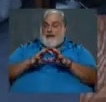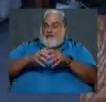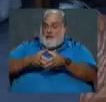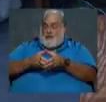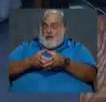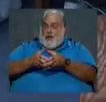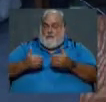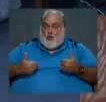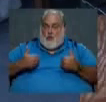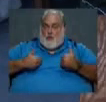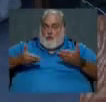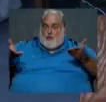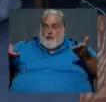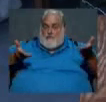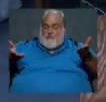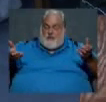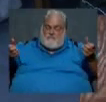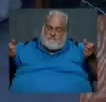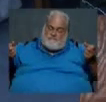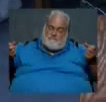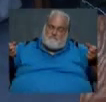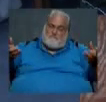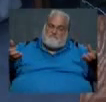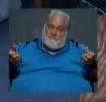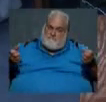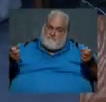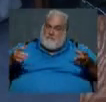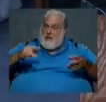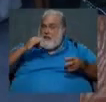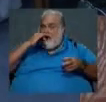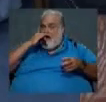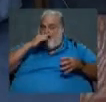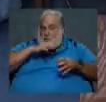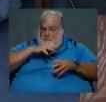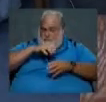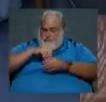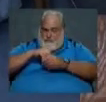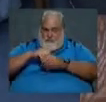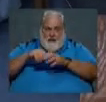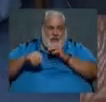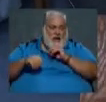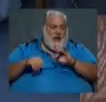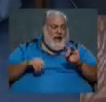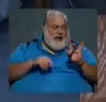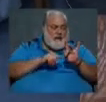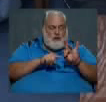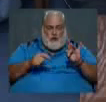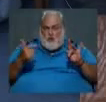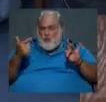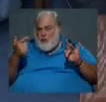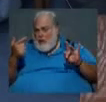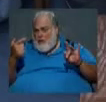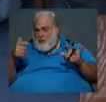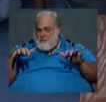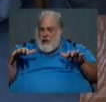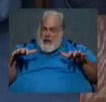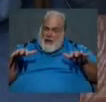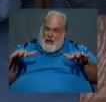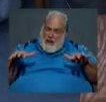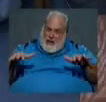lot of kids in our custody. We have a bulging 18 to 21-year-old population. I tell everybody, before there